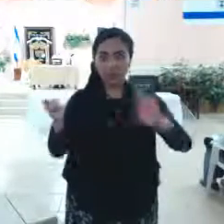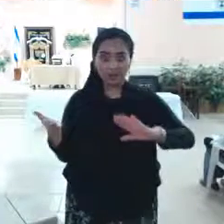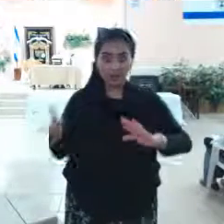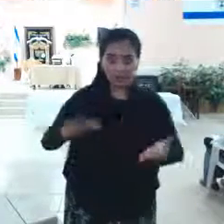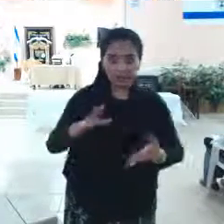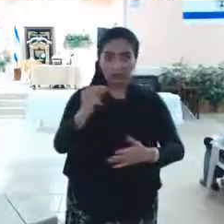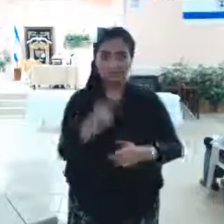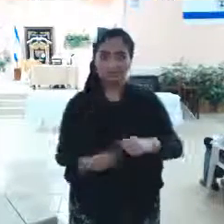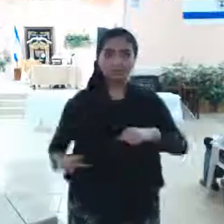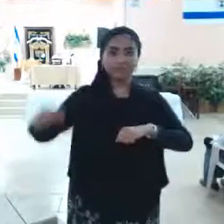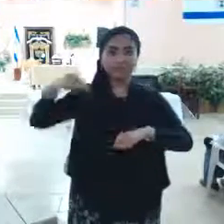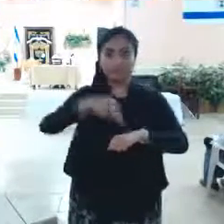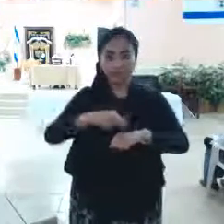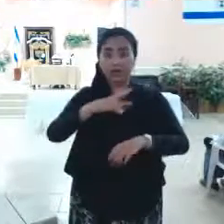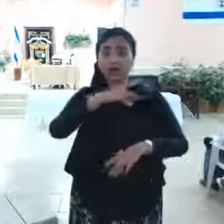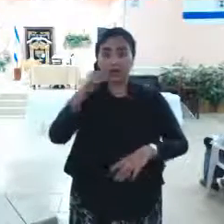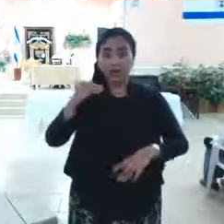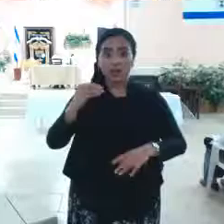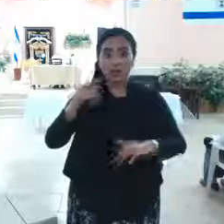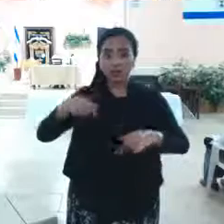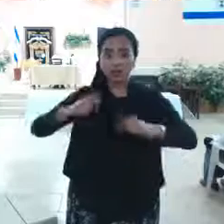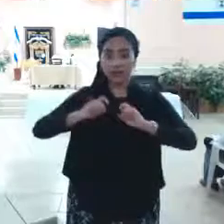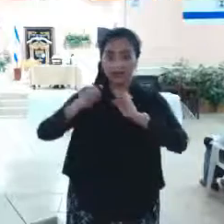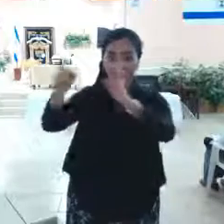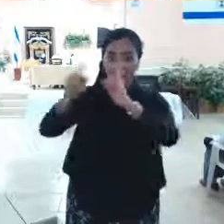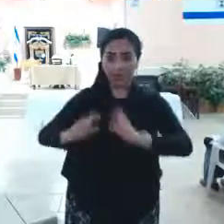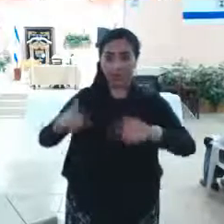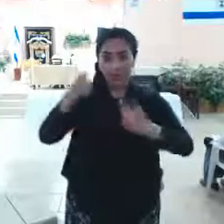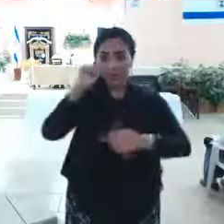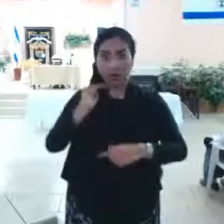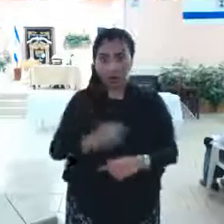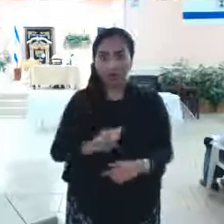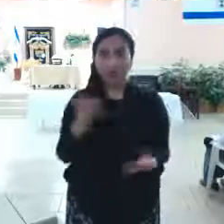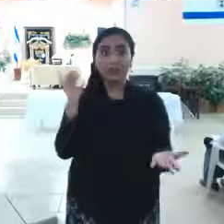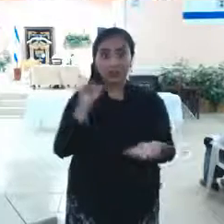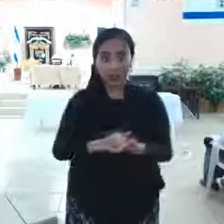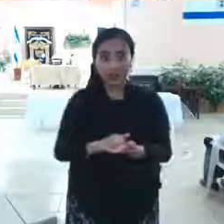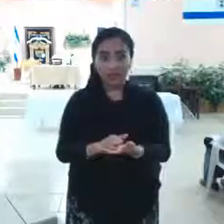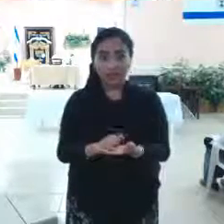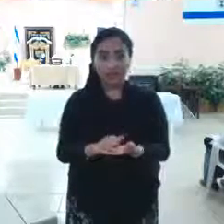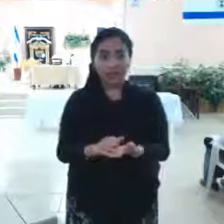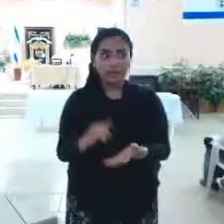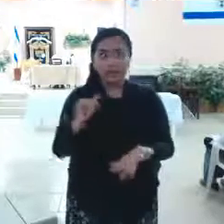came, he died and resurrected. He gave his life for us. That